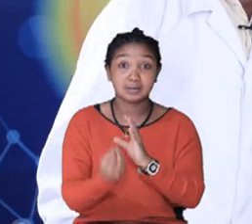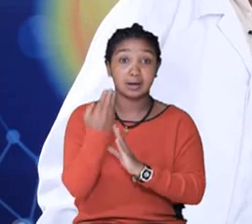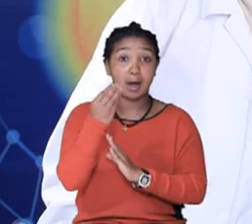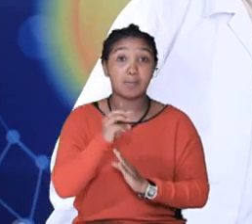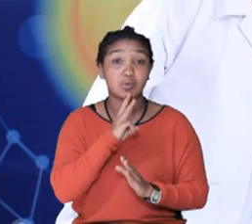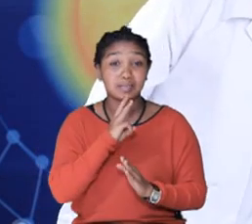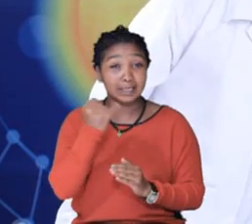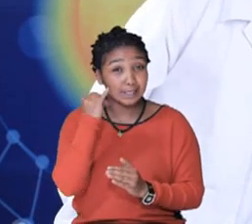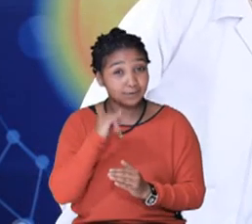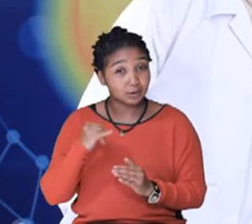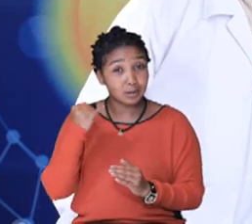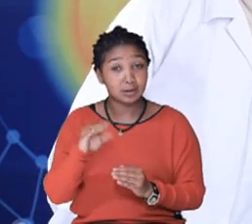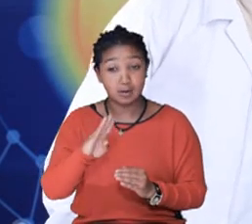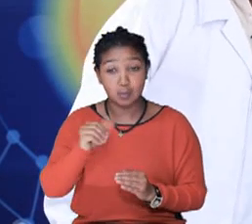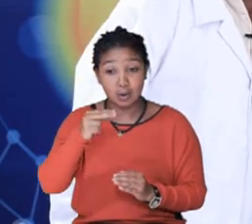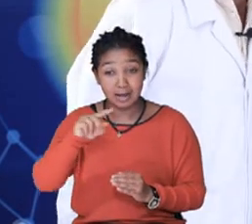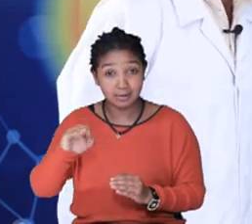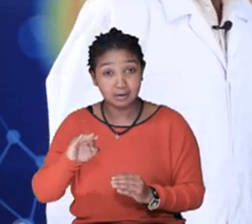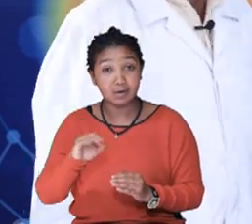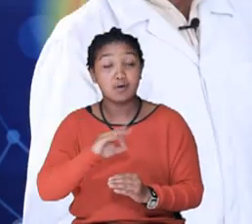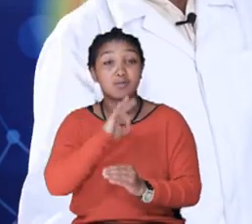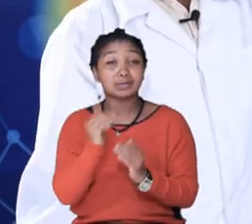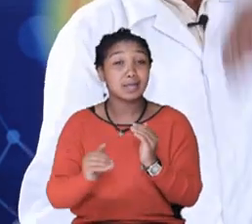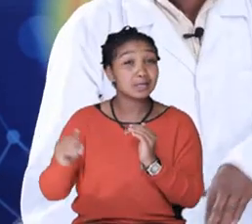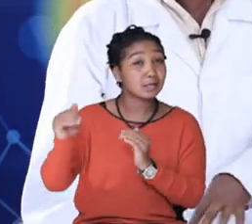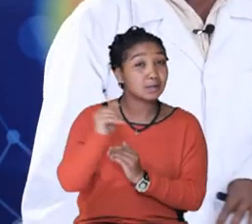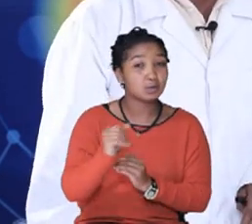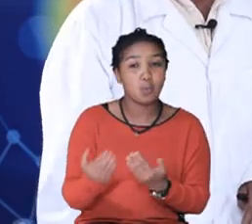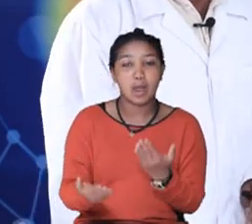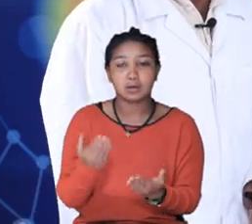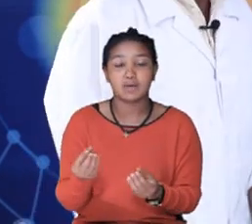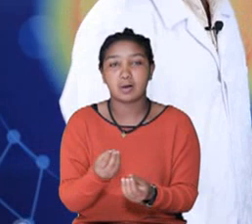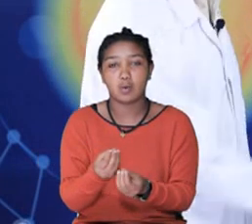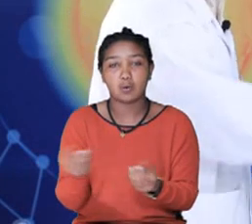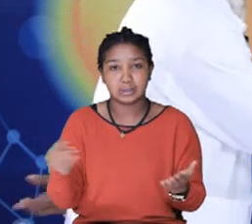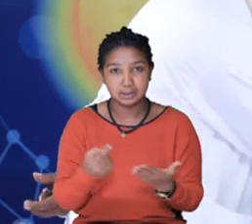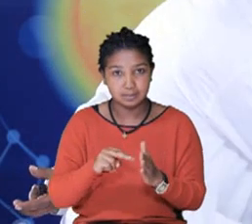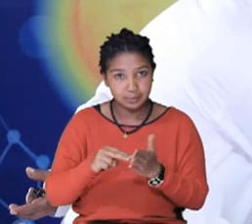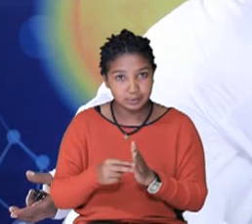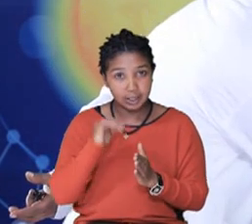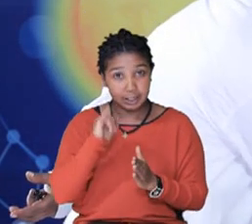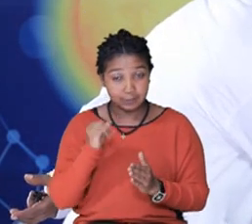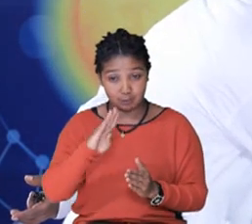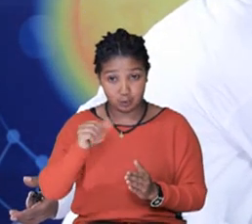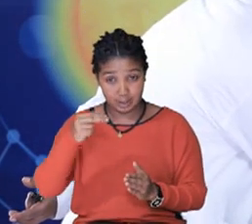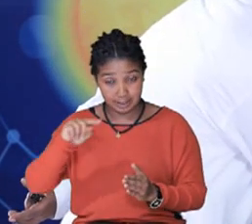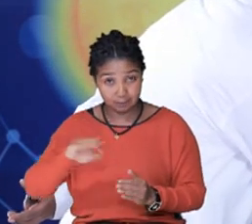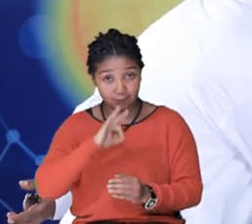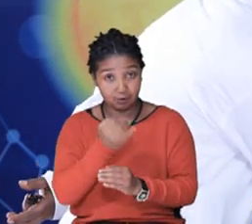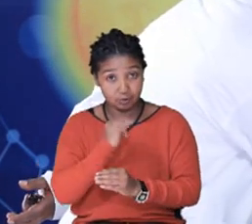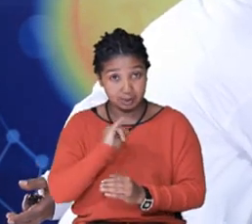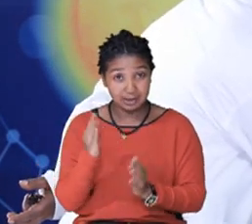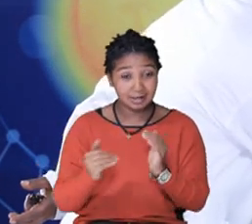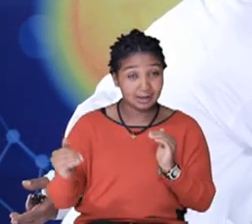up through water if and only if buoyant force is greater than the weight of an object. This means that if buoyant